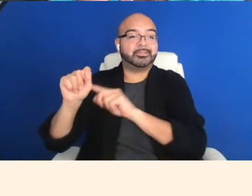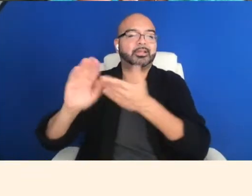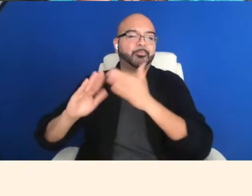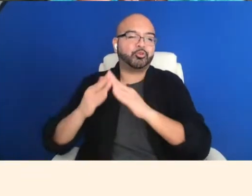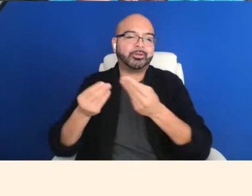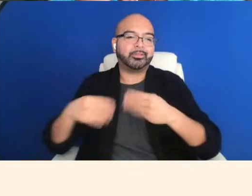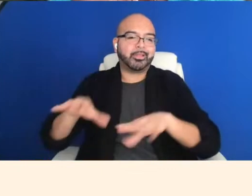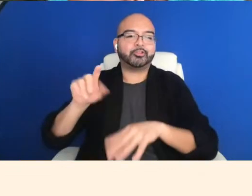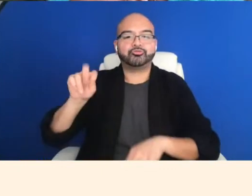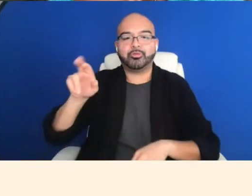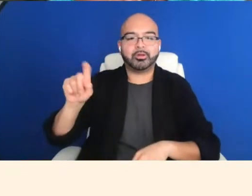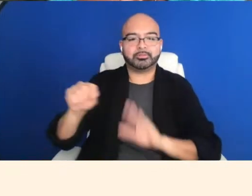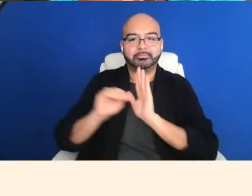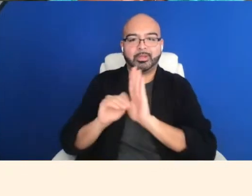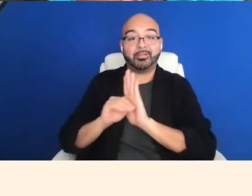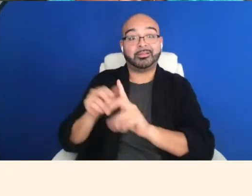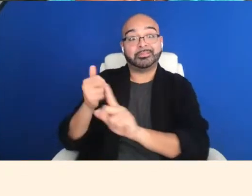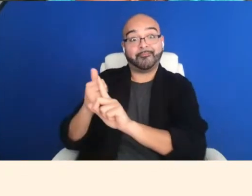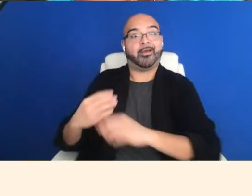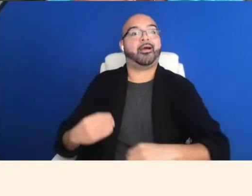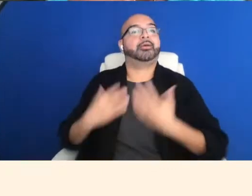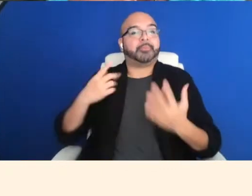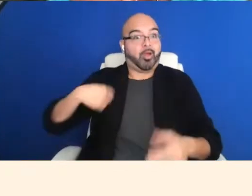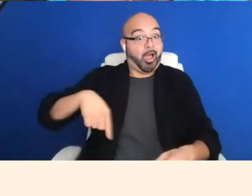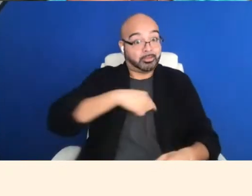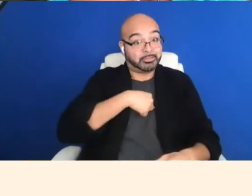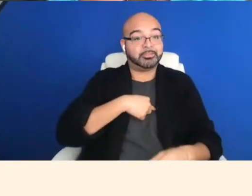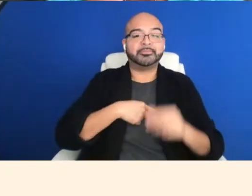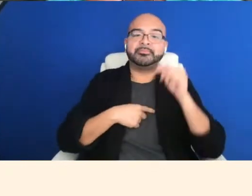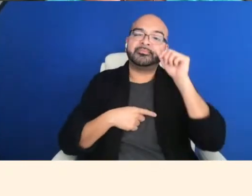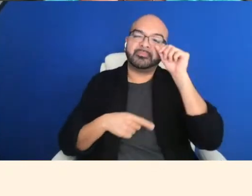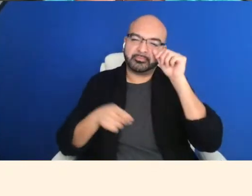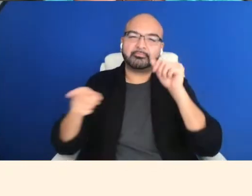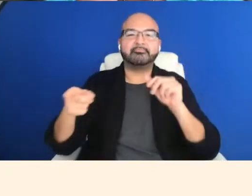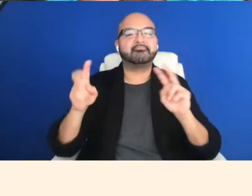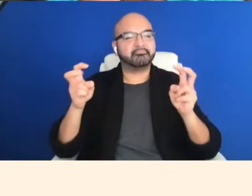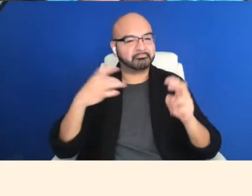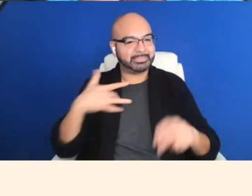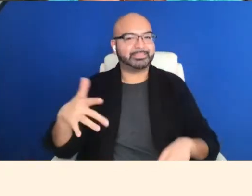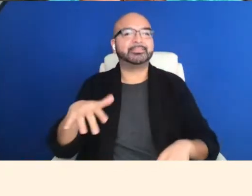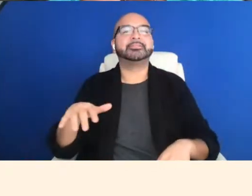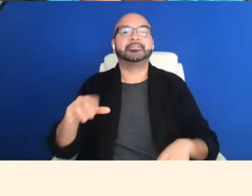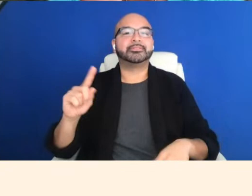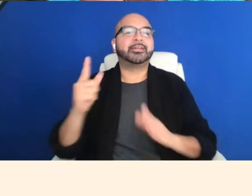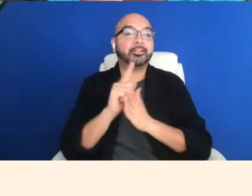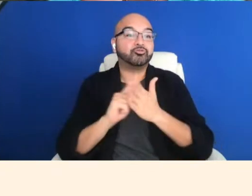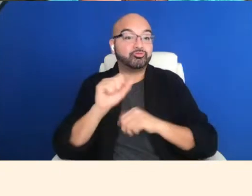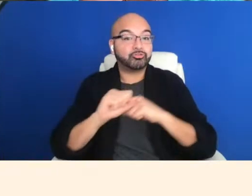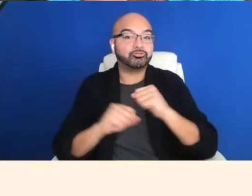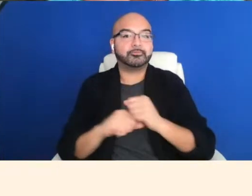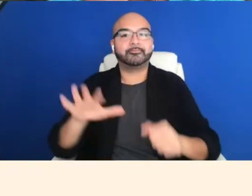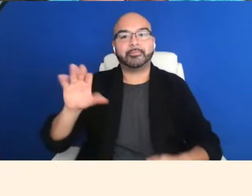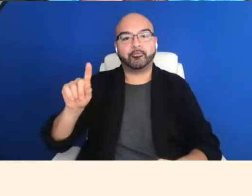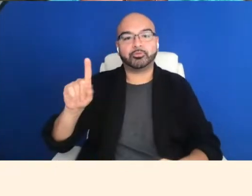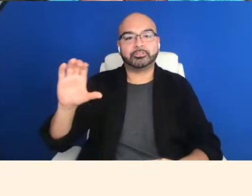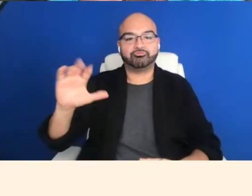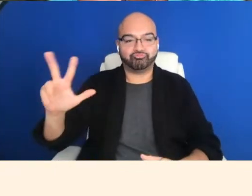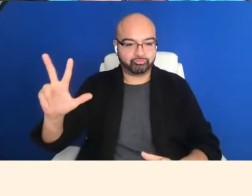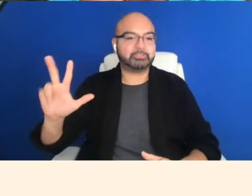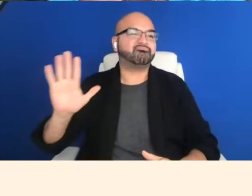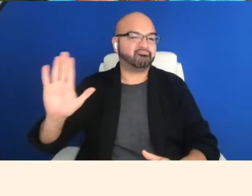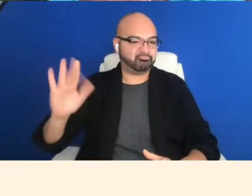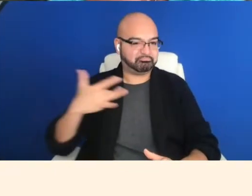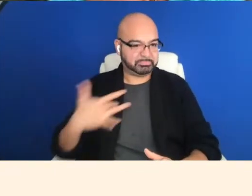and inspires us, they fall into the 501c3 nonprofit range. They are